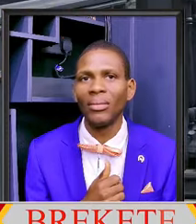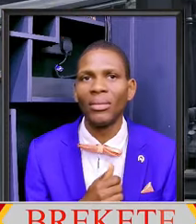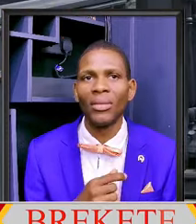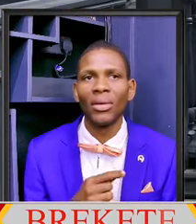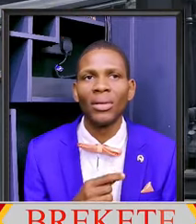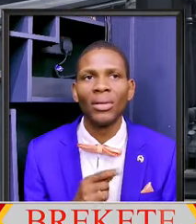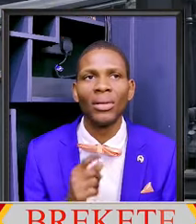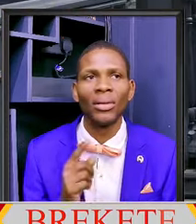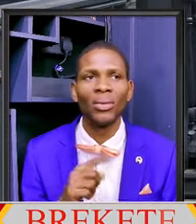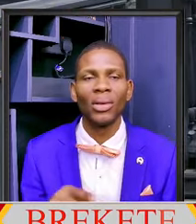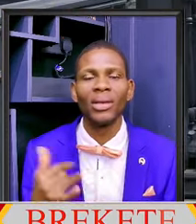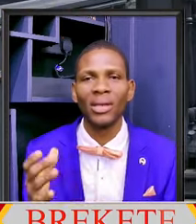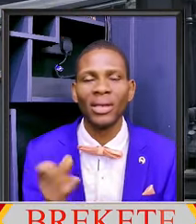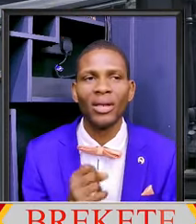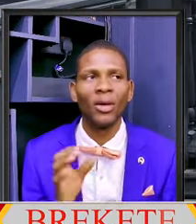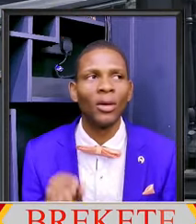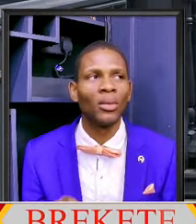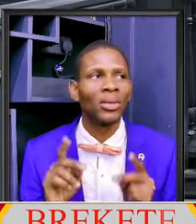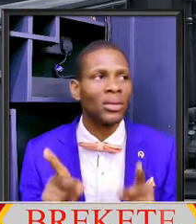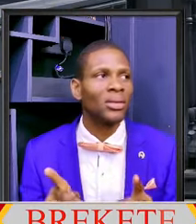When they get opportunity